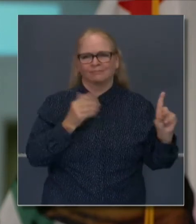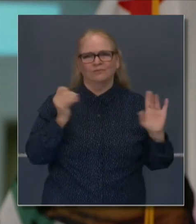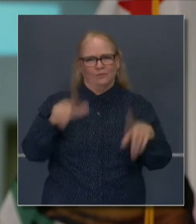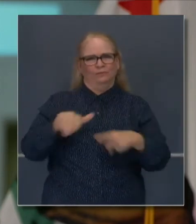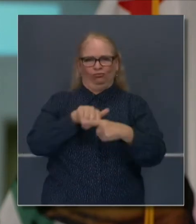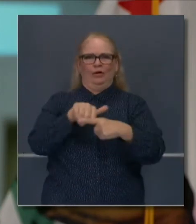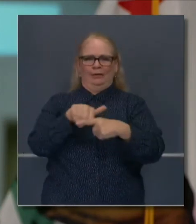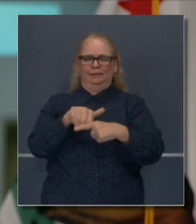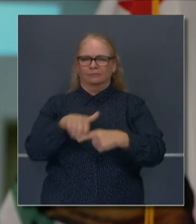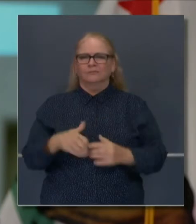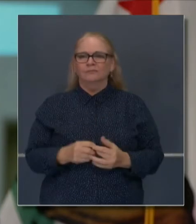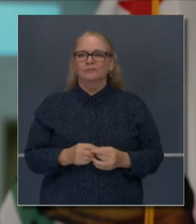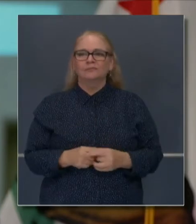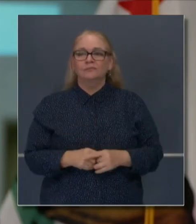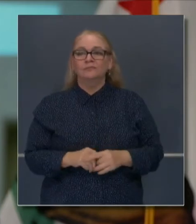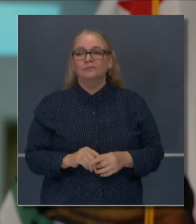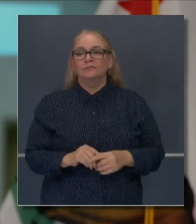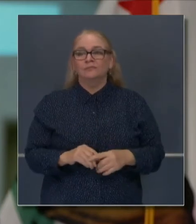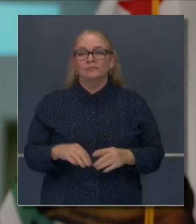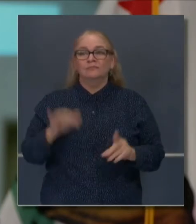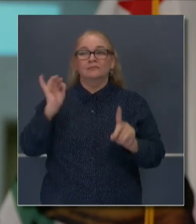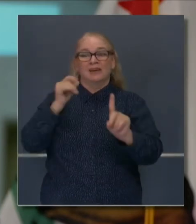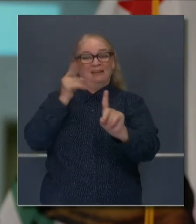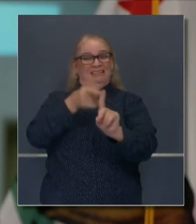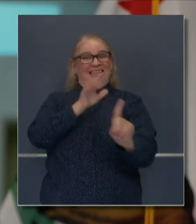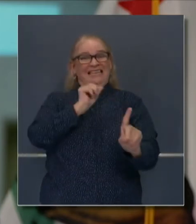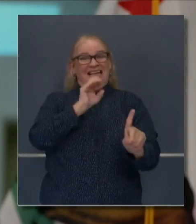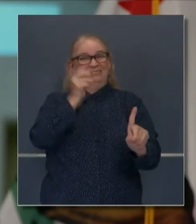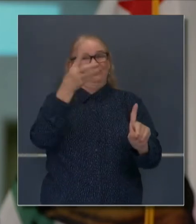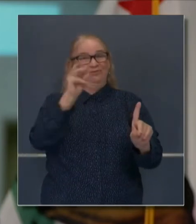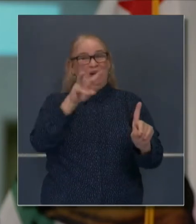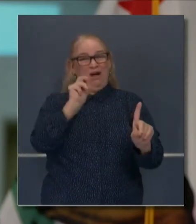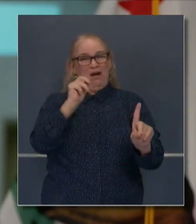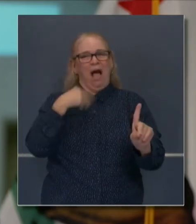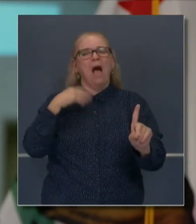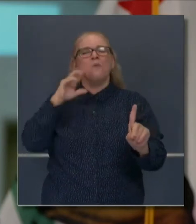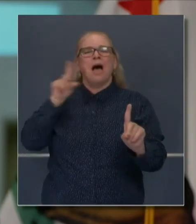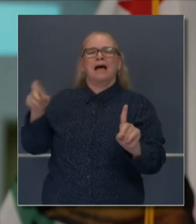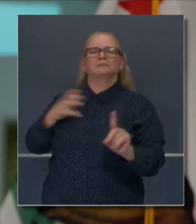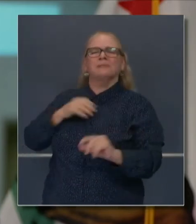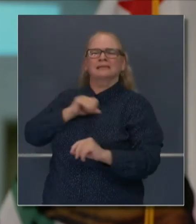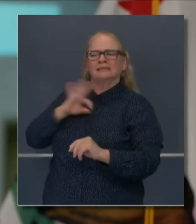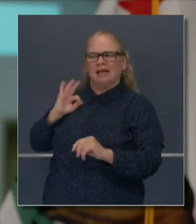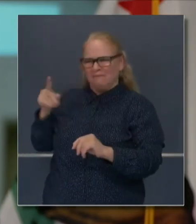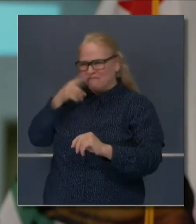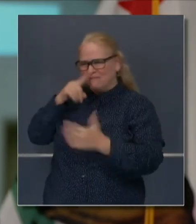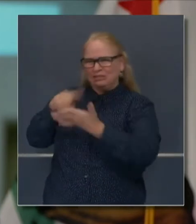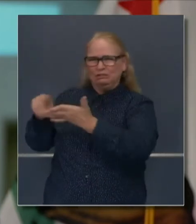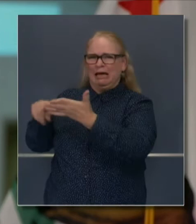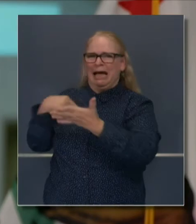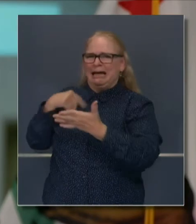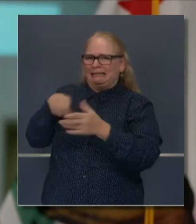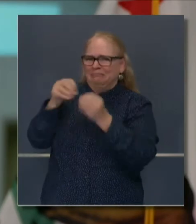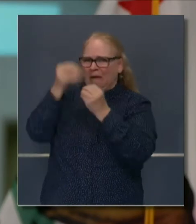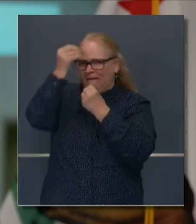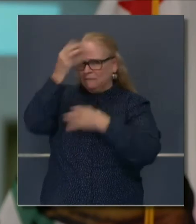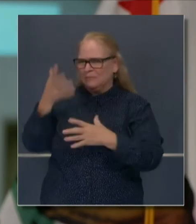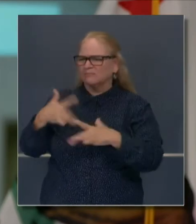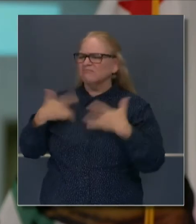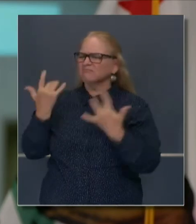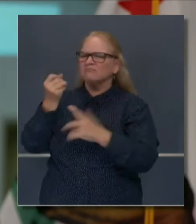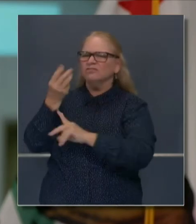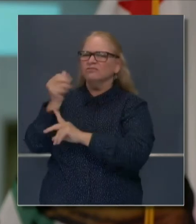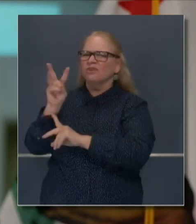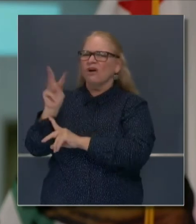governor, I'll take a look at that. In fact, I've asked my staff to take a much more detailed look at exactly why the